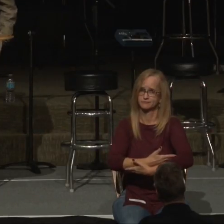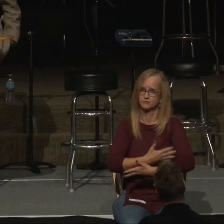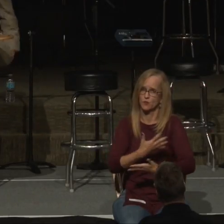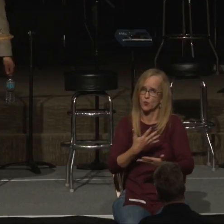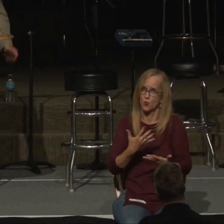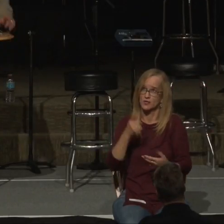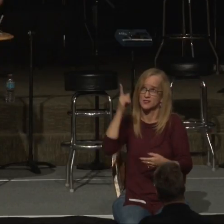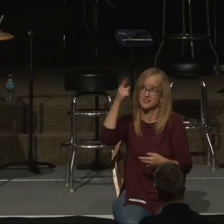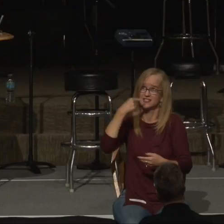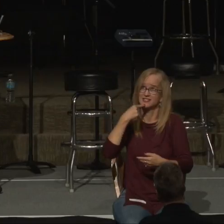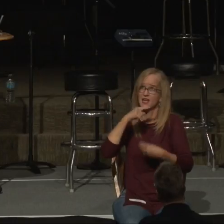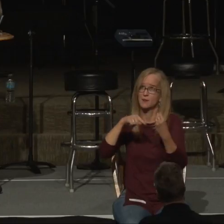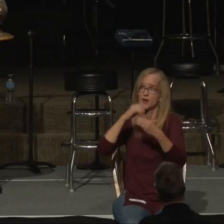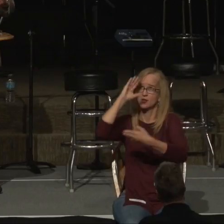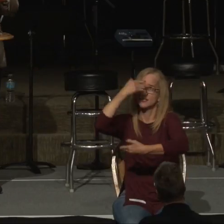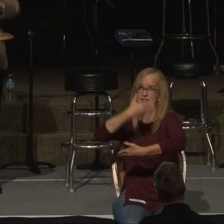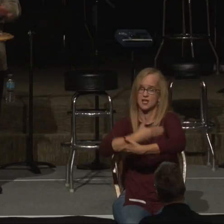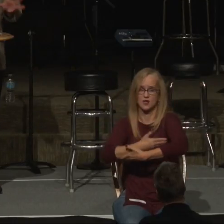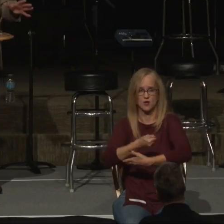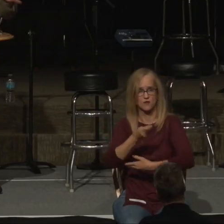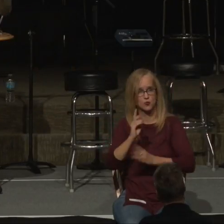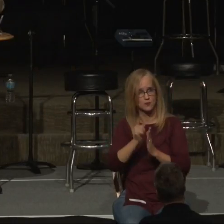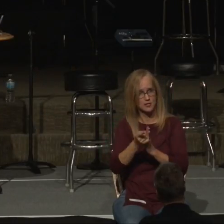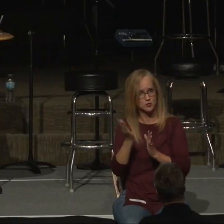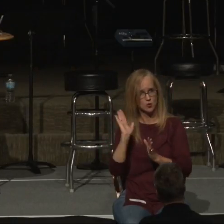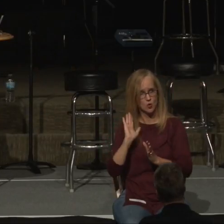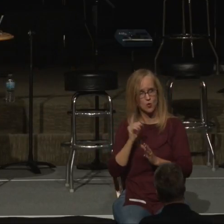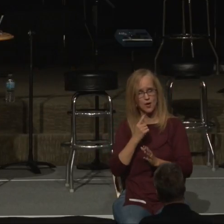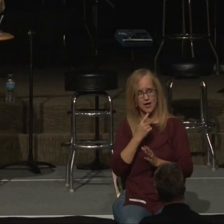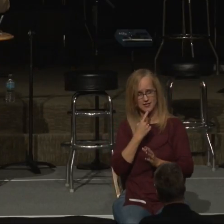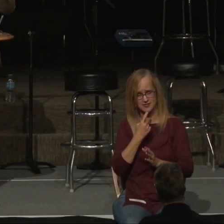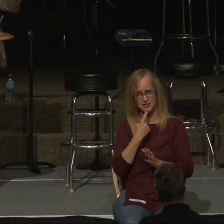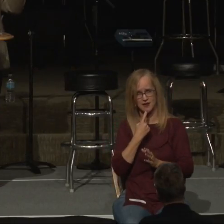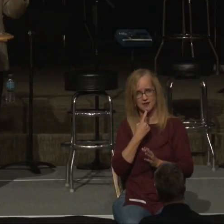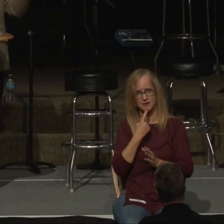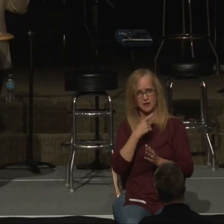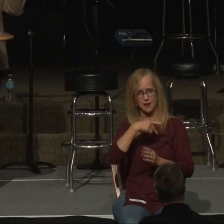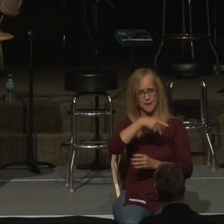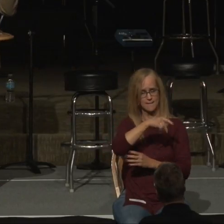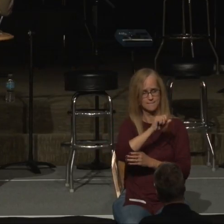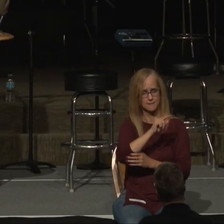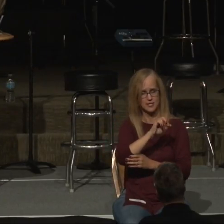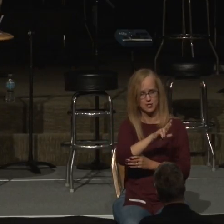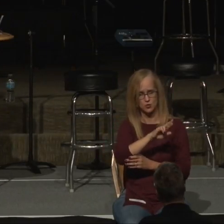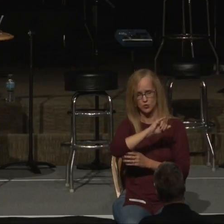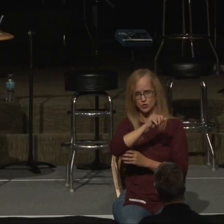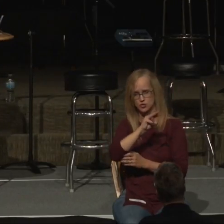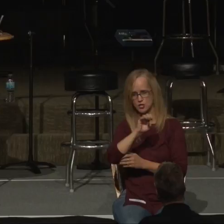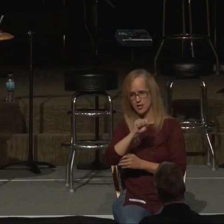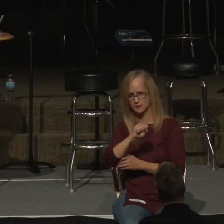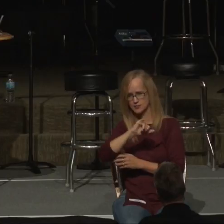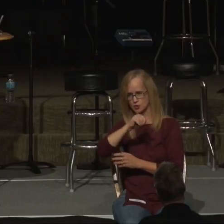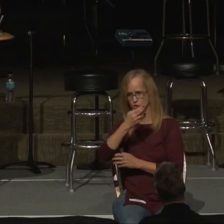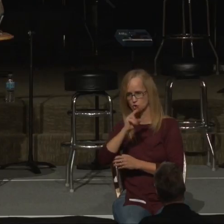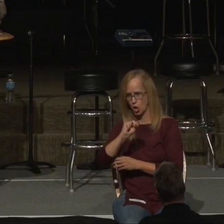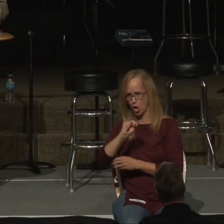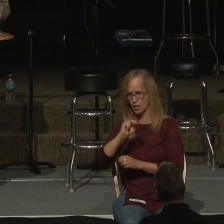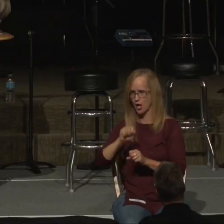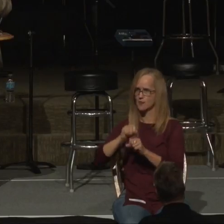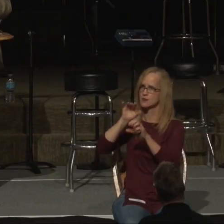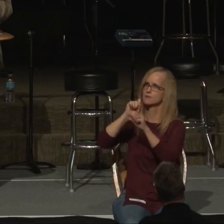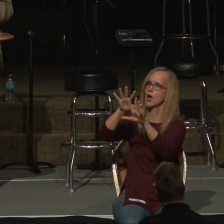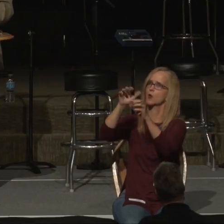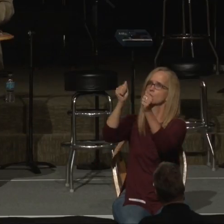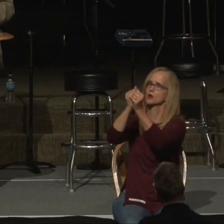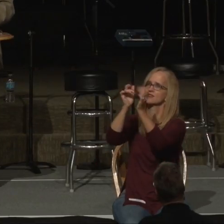What does he say about his son? Well, remember a few minutes ago I made reference to Peter, James, and John on the Mount of Transfiguration with